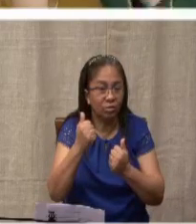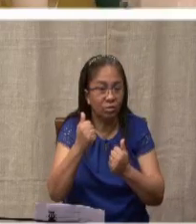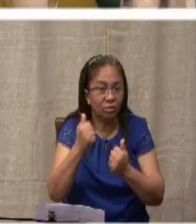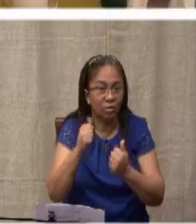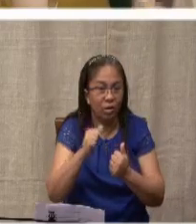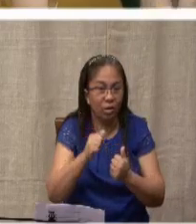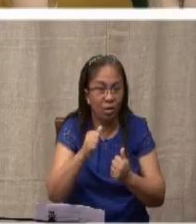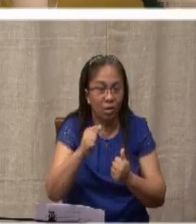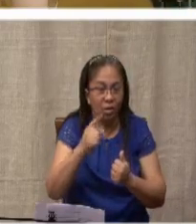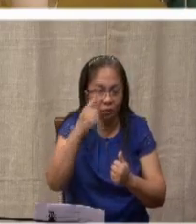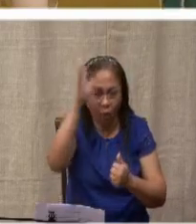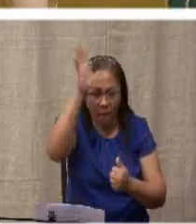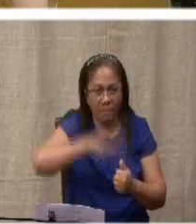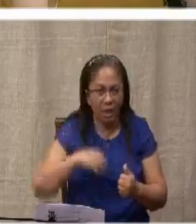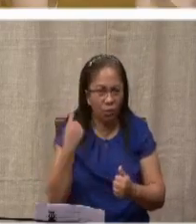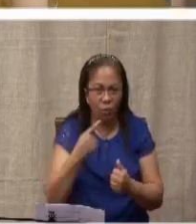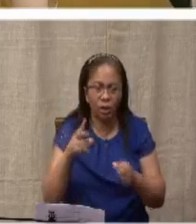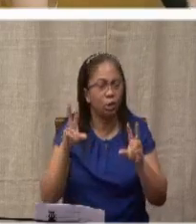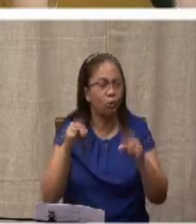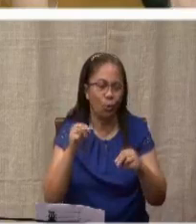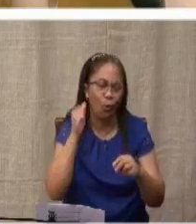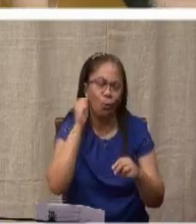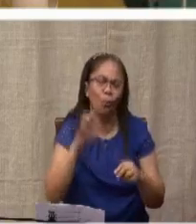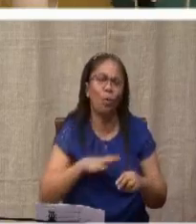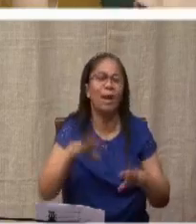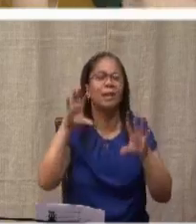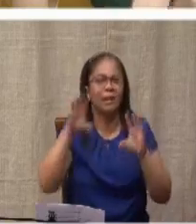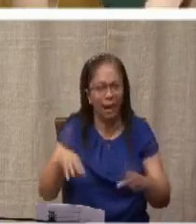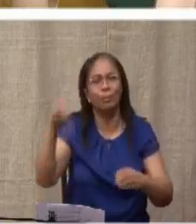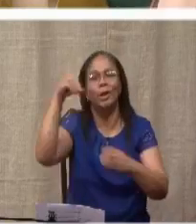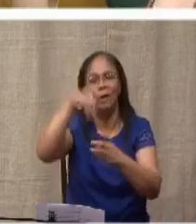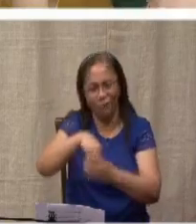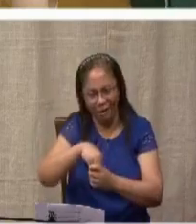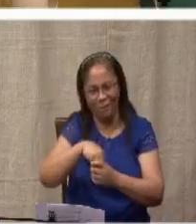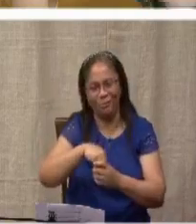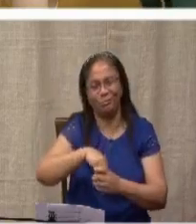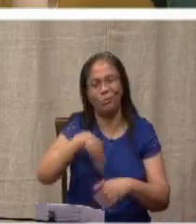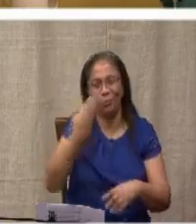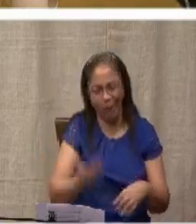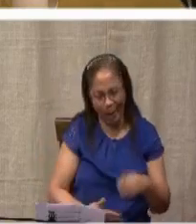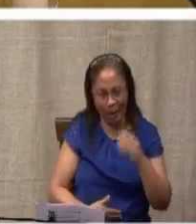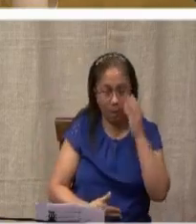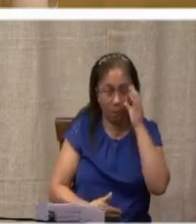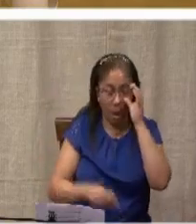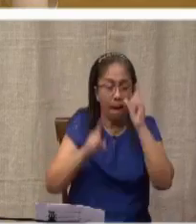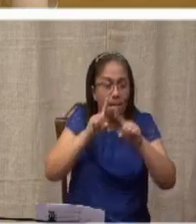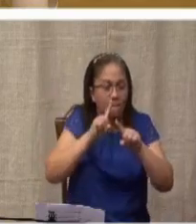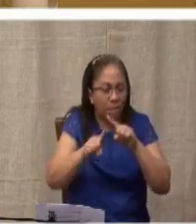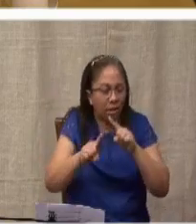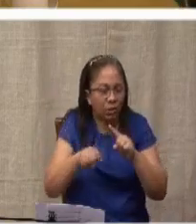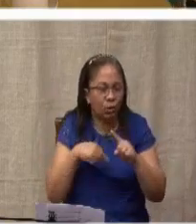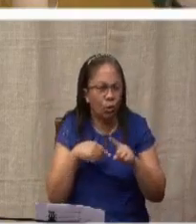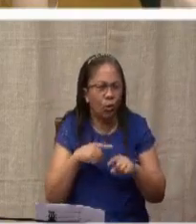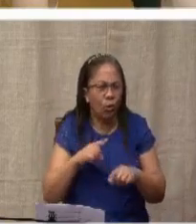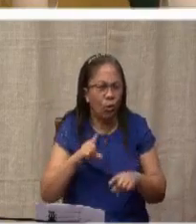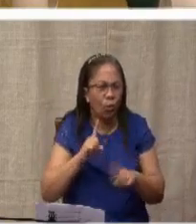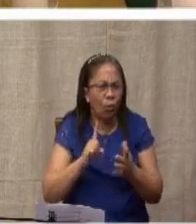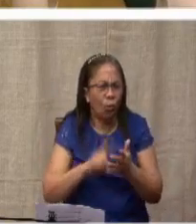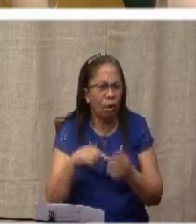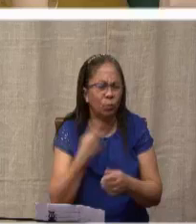you're invited we want you to participate we welcome you but what we we need desperately in our